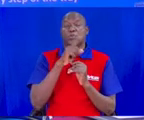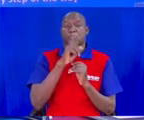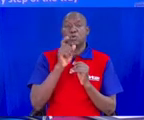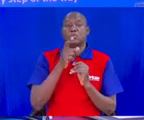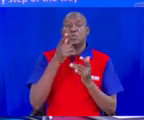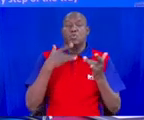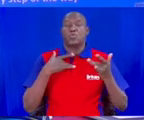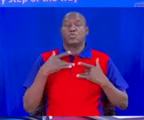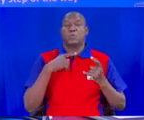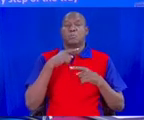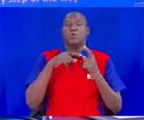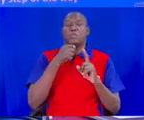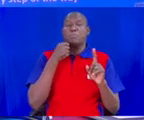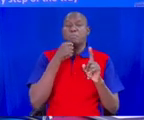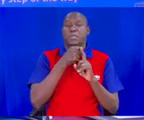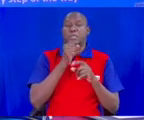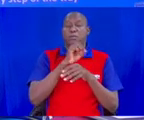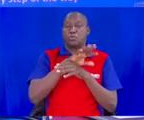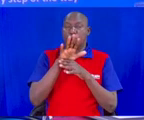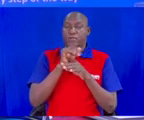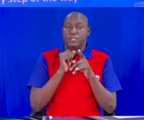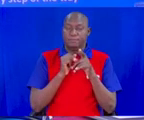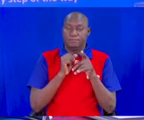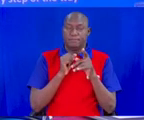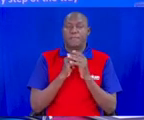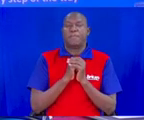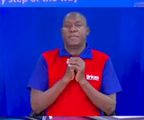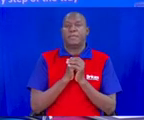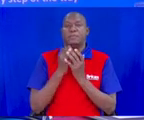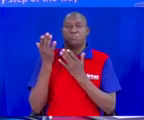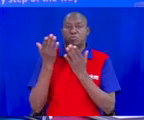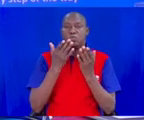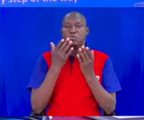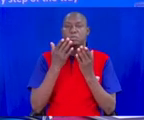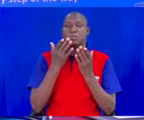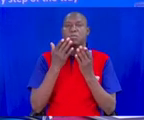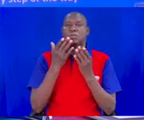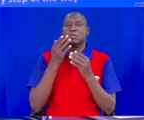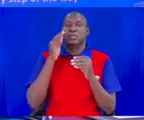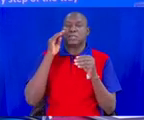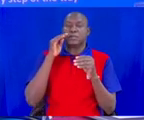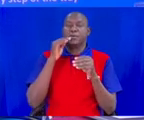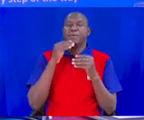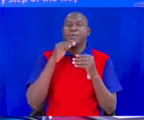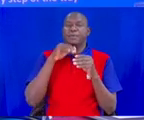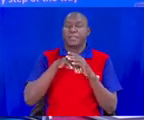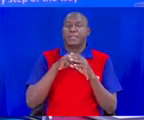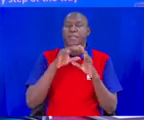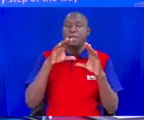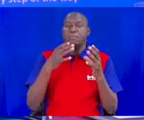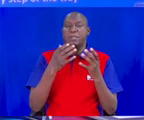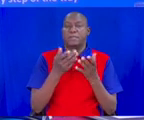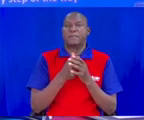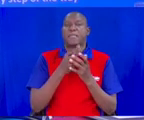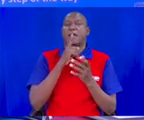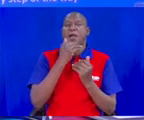the impact that the COVID-19 pandemic has brought on the company. And he asks about what are the